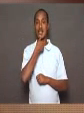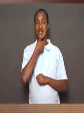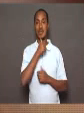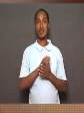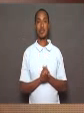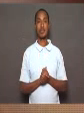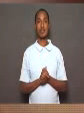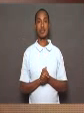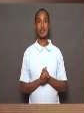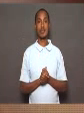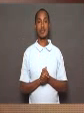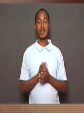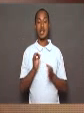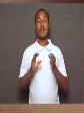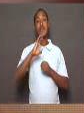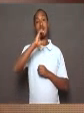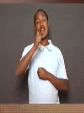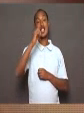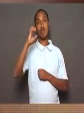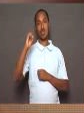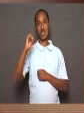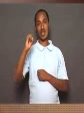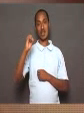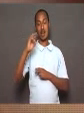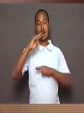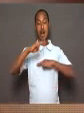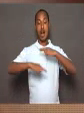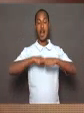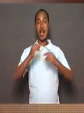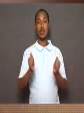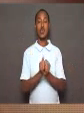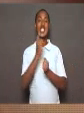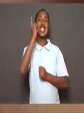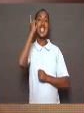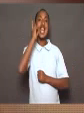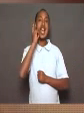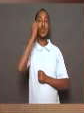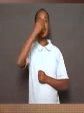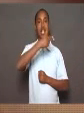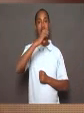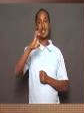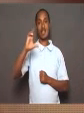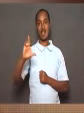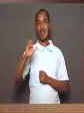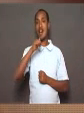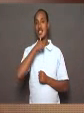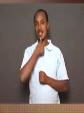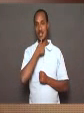If calcium oxide reacts with dilute hydrochloric